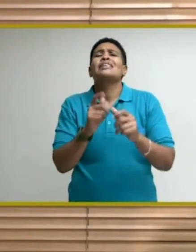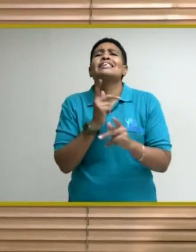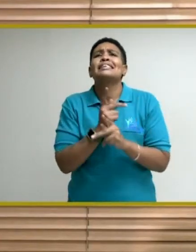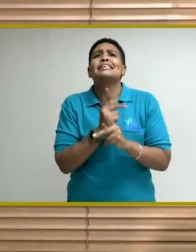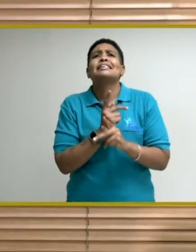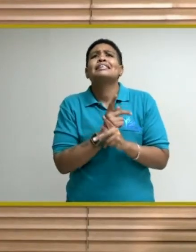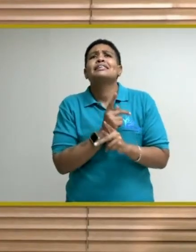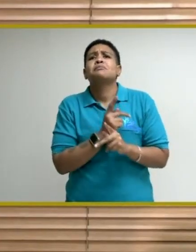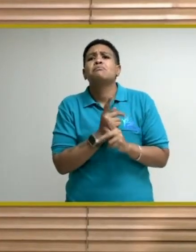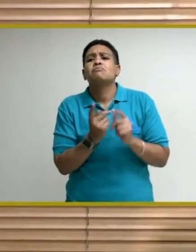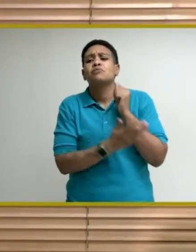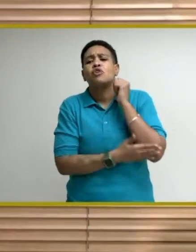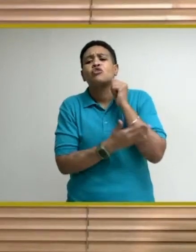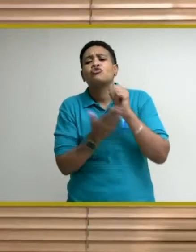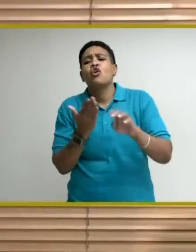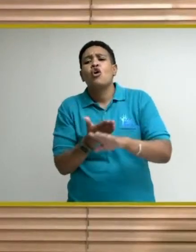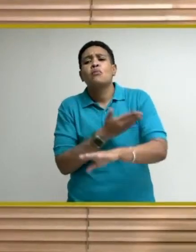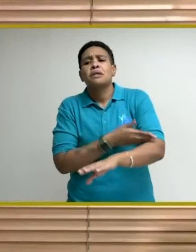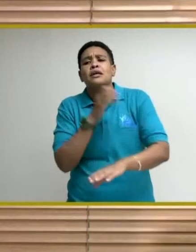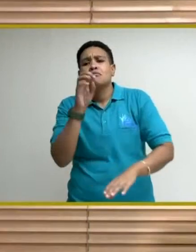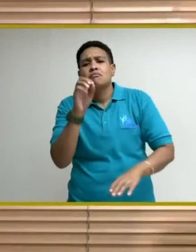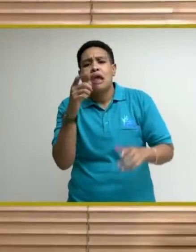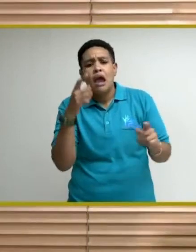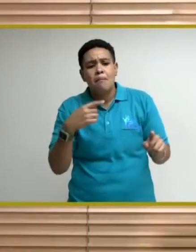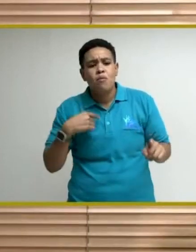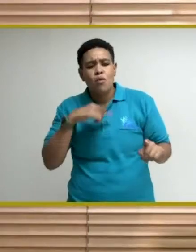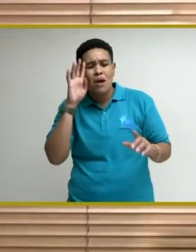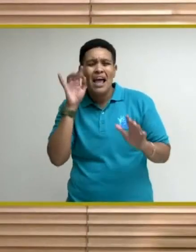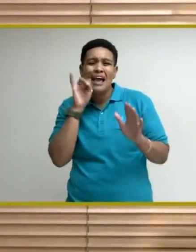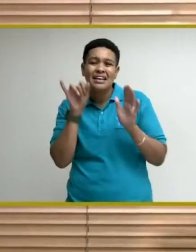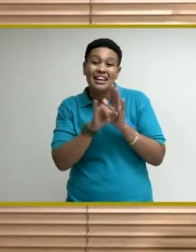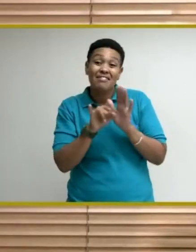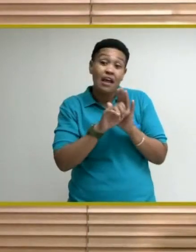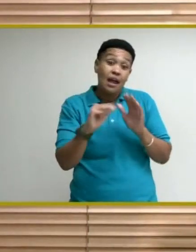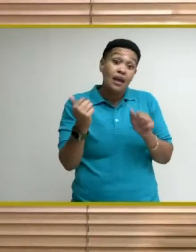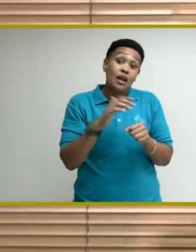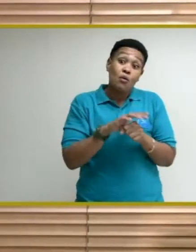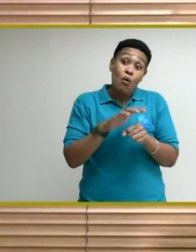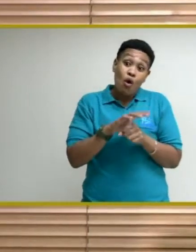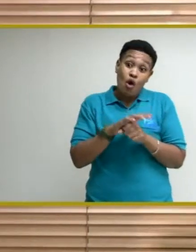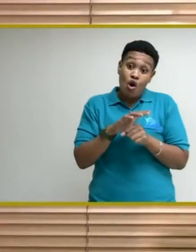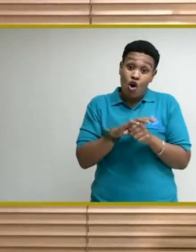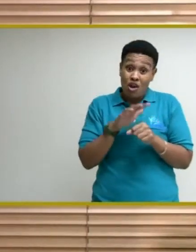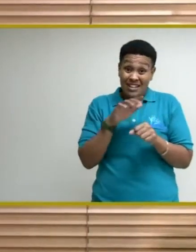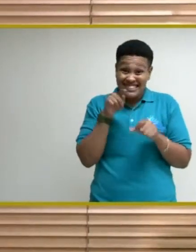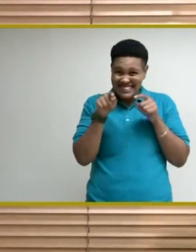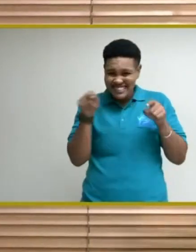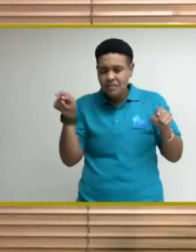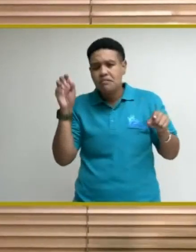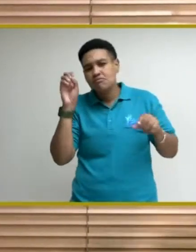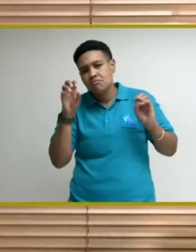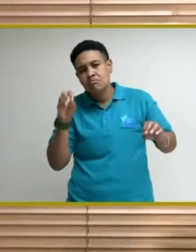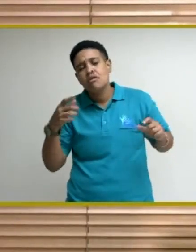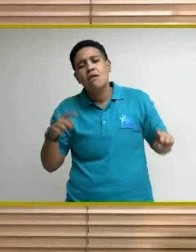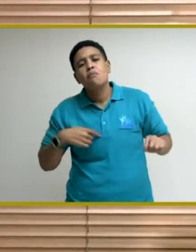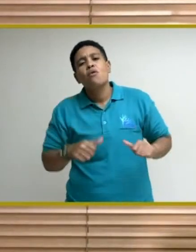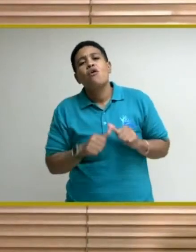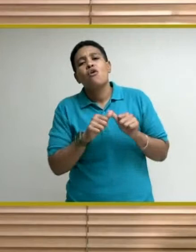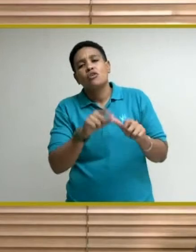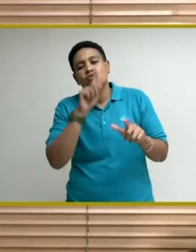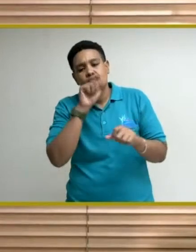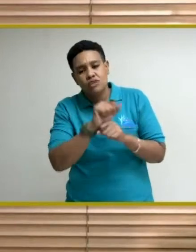the country updated. We will identify any warning signals. We will continue to